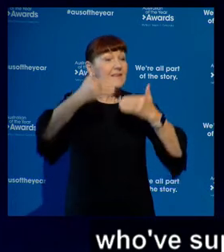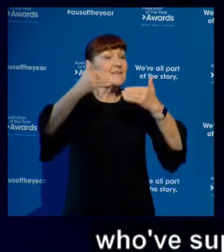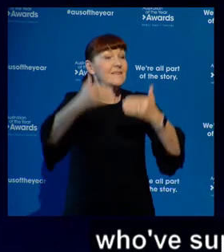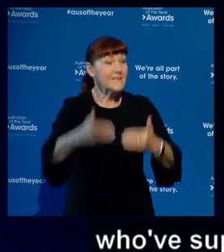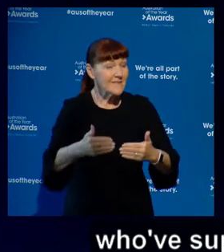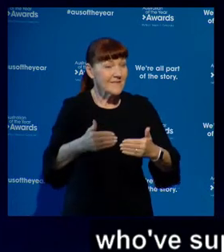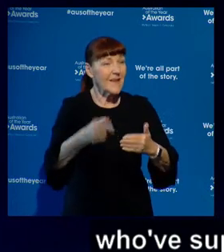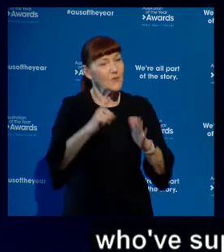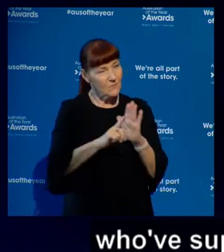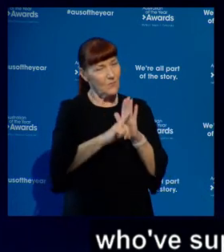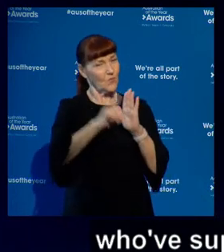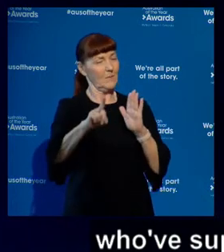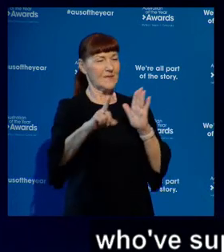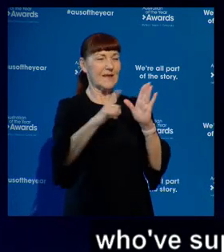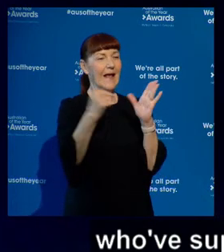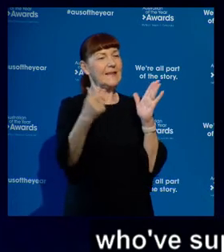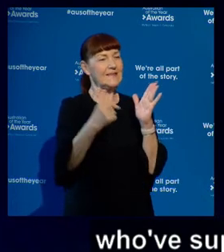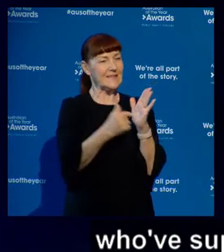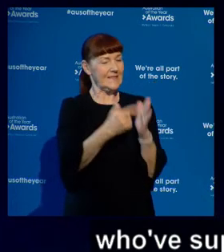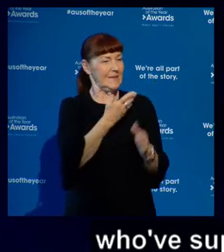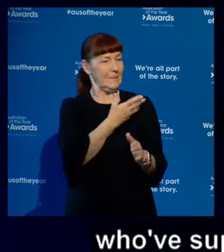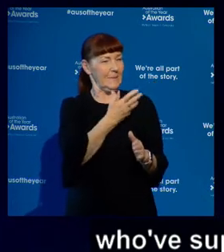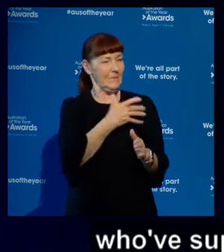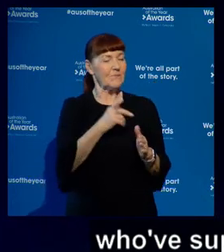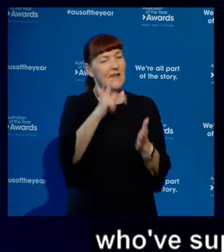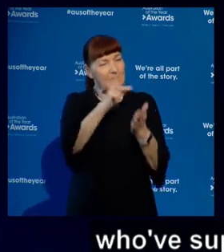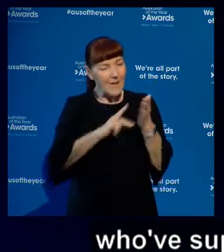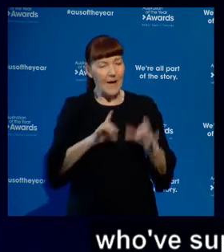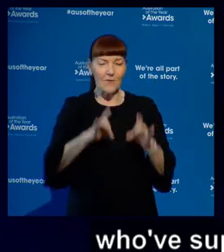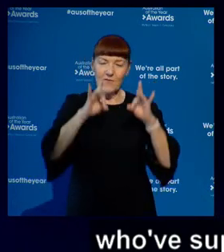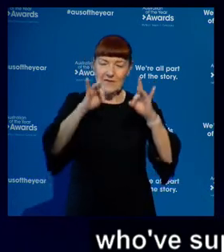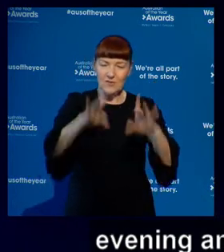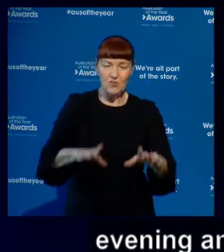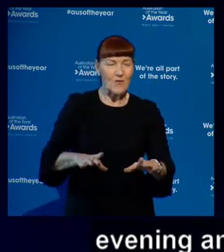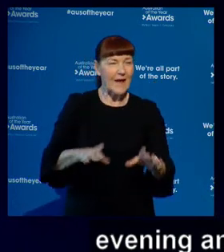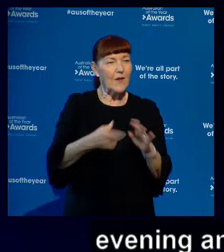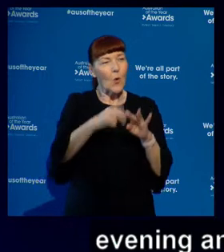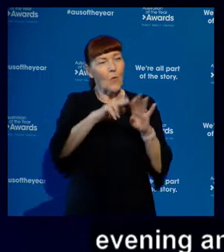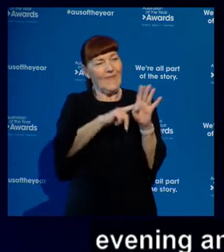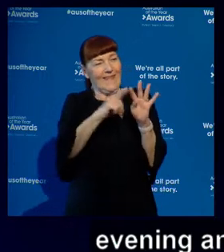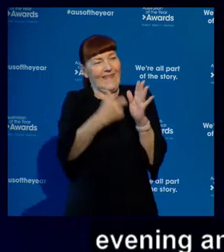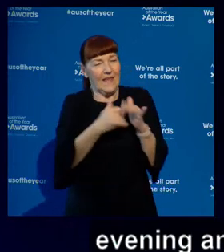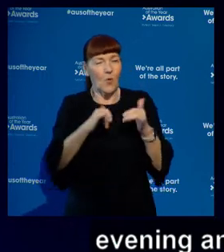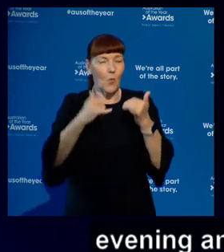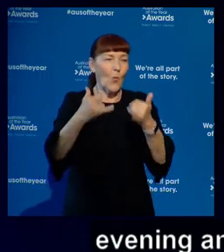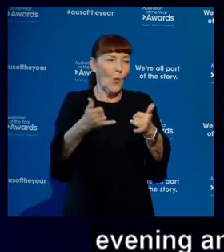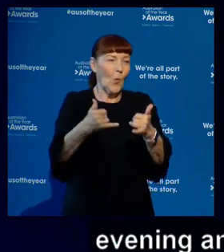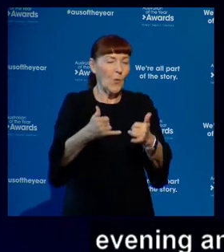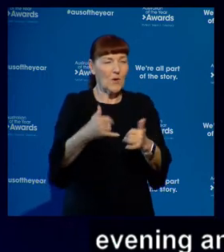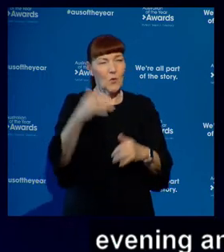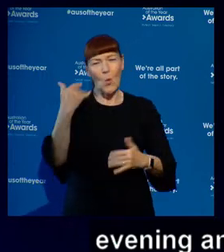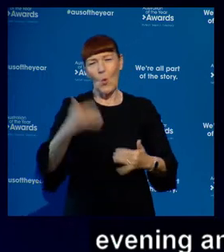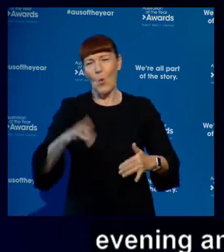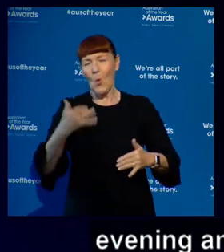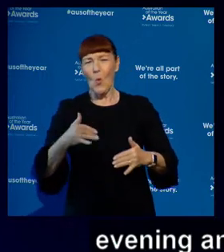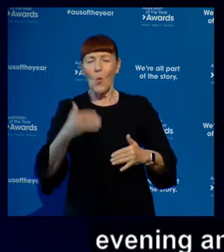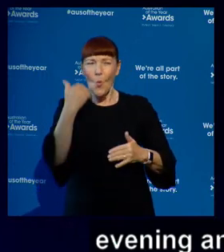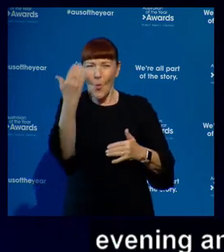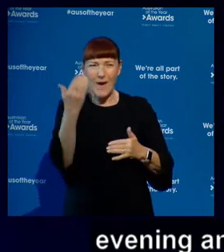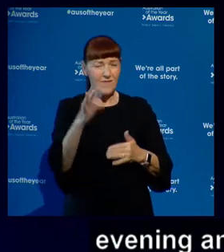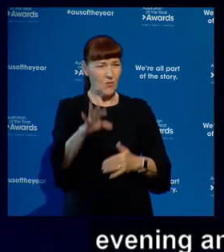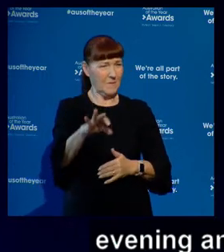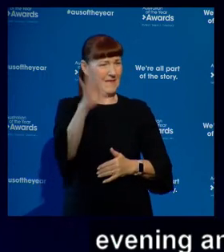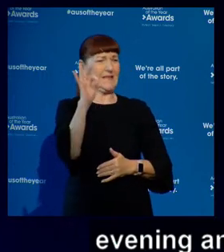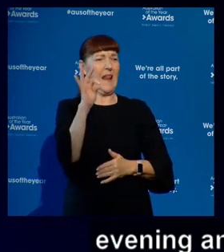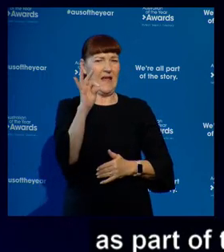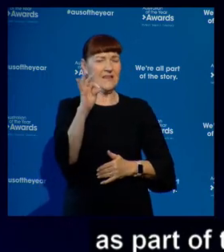on to represent the ACT as part of the Australian Awards. It's an enormous achievement to be here and